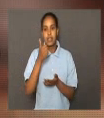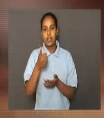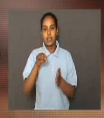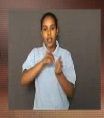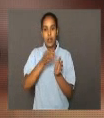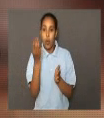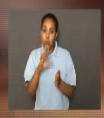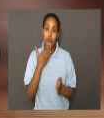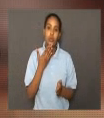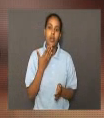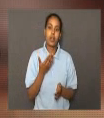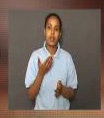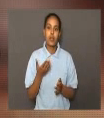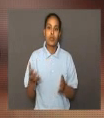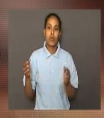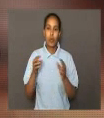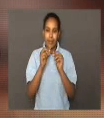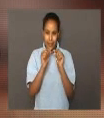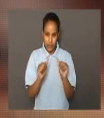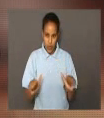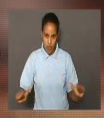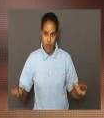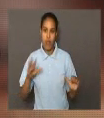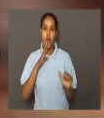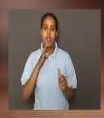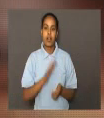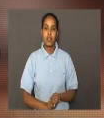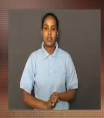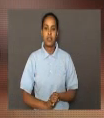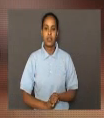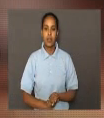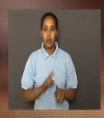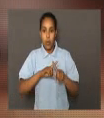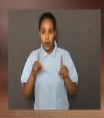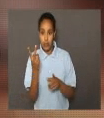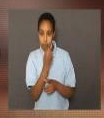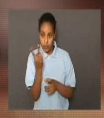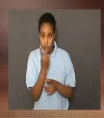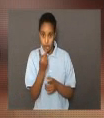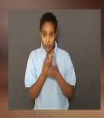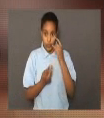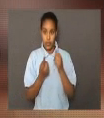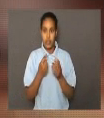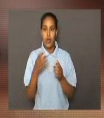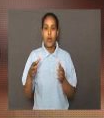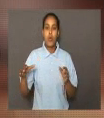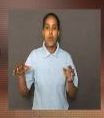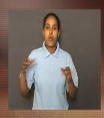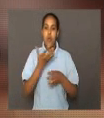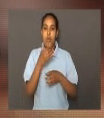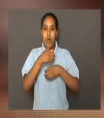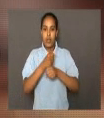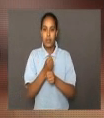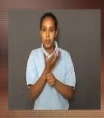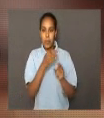or sugar will dissolve in the water. While both of the components will still be